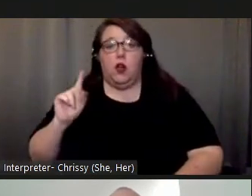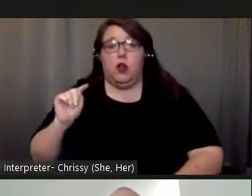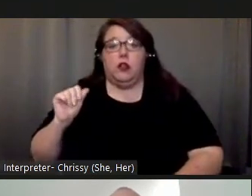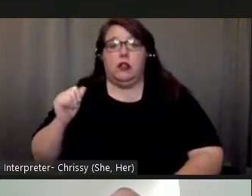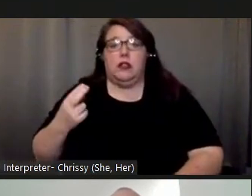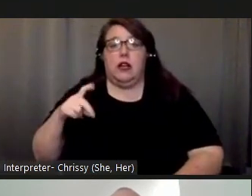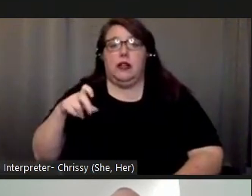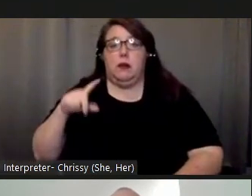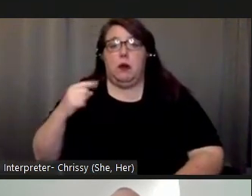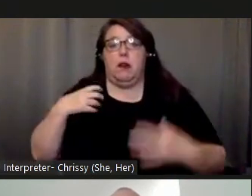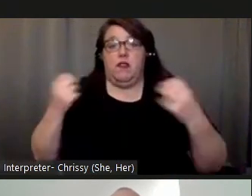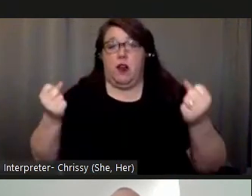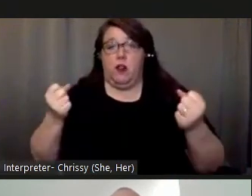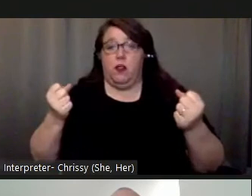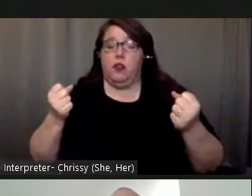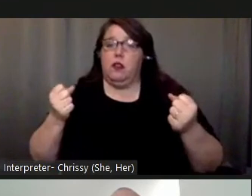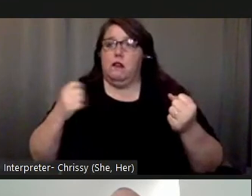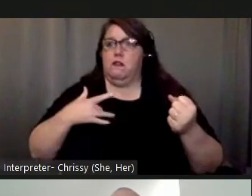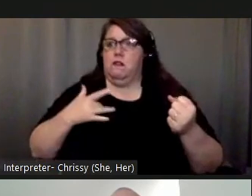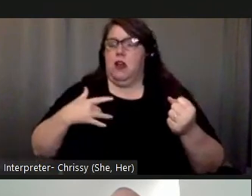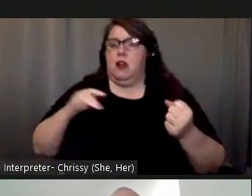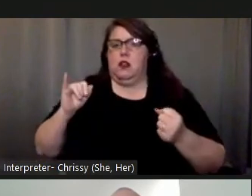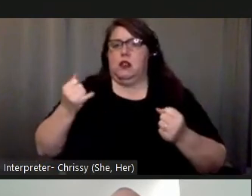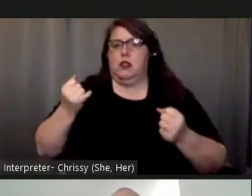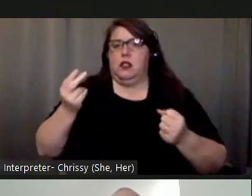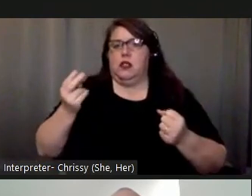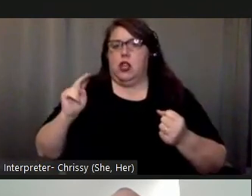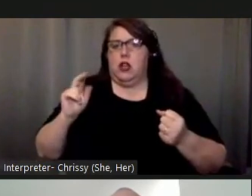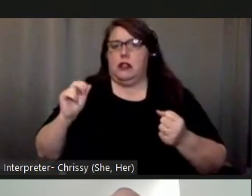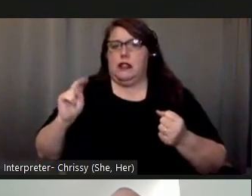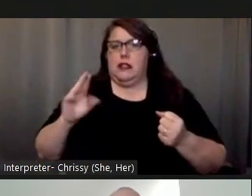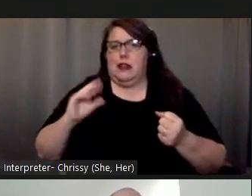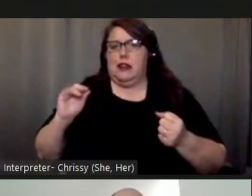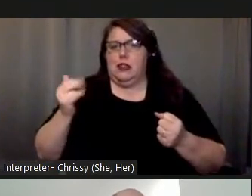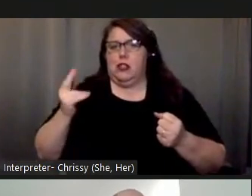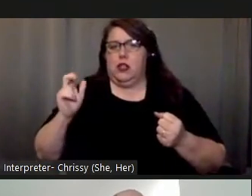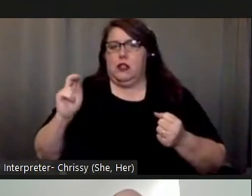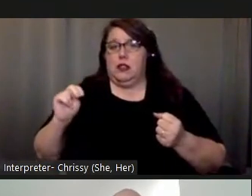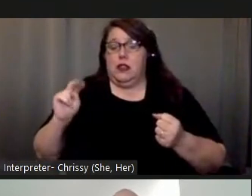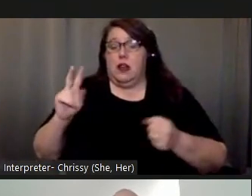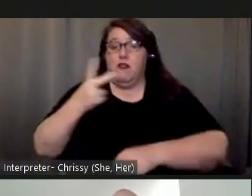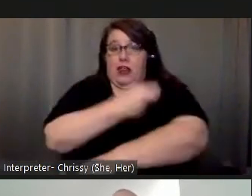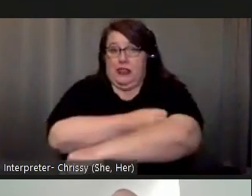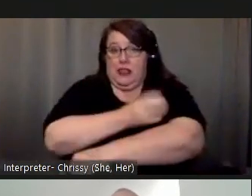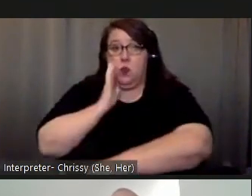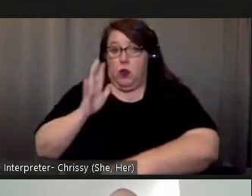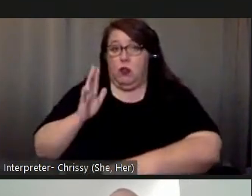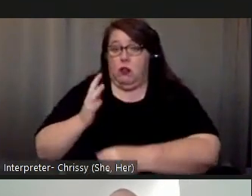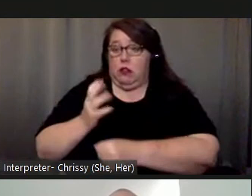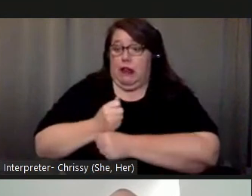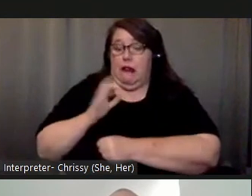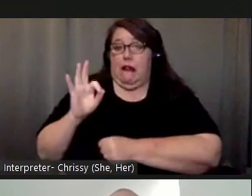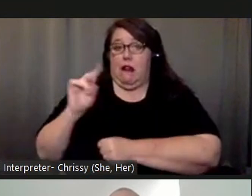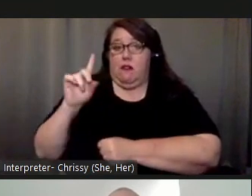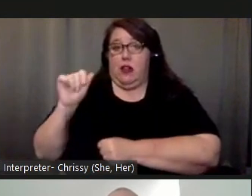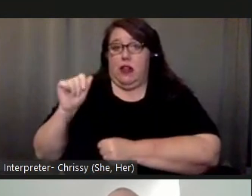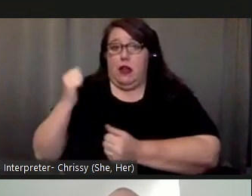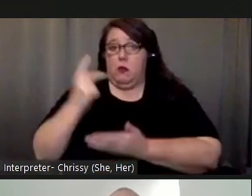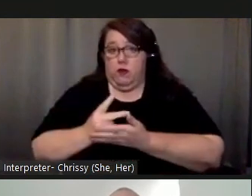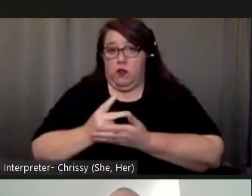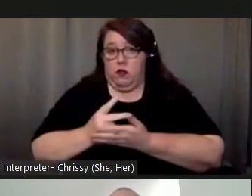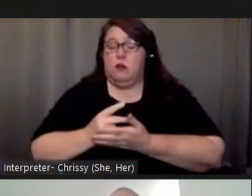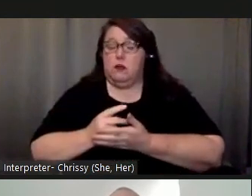Health anticipates the Johnson & Johnson vaccine that is going to get FDA approval. I was curious if you are